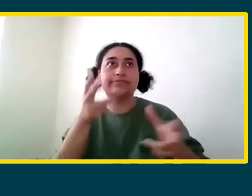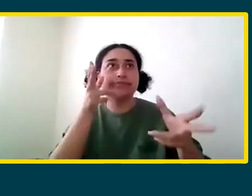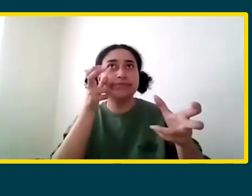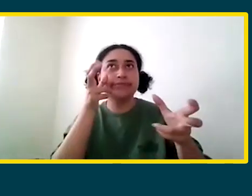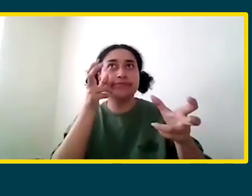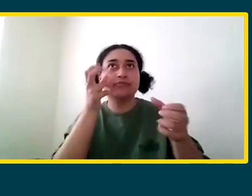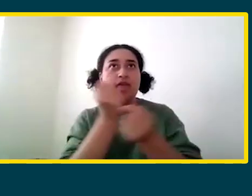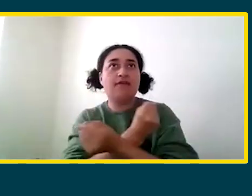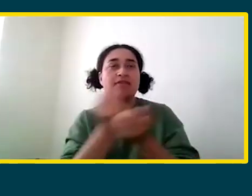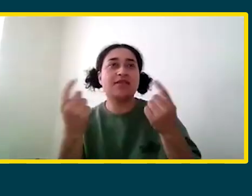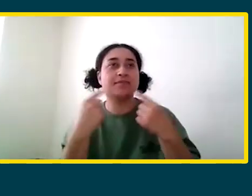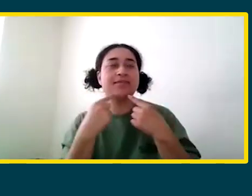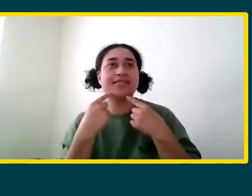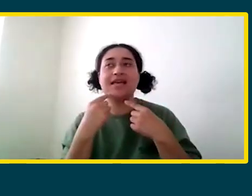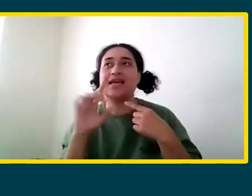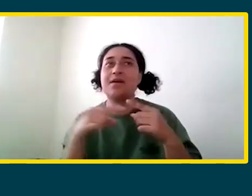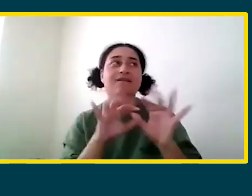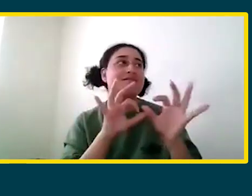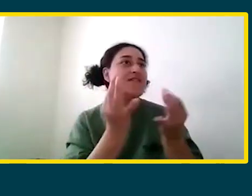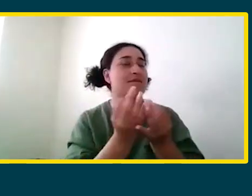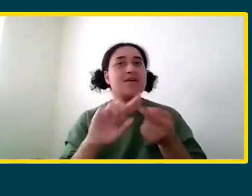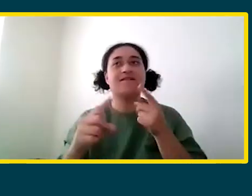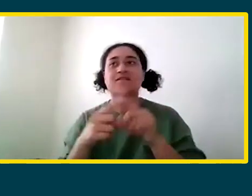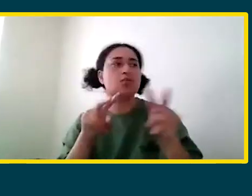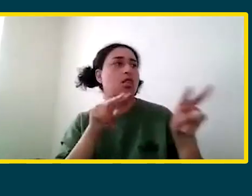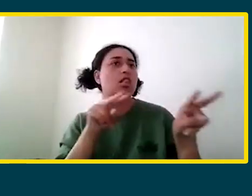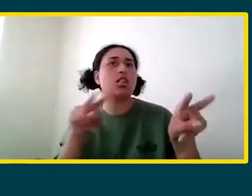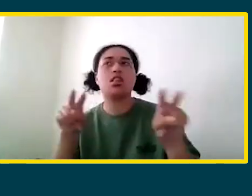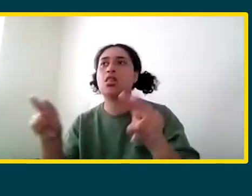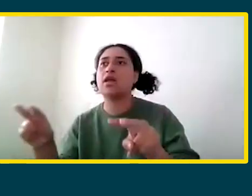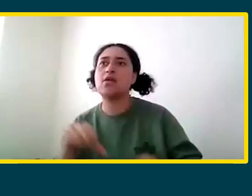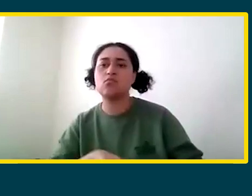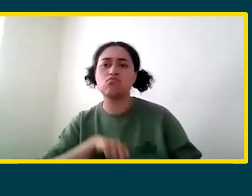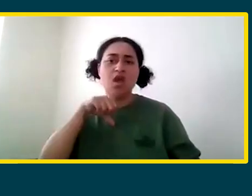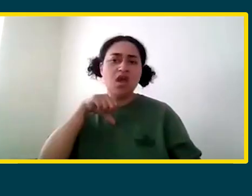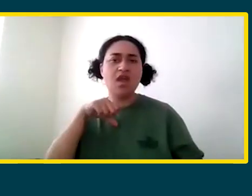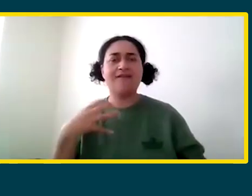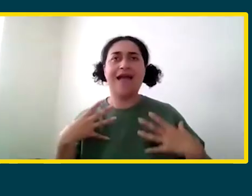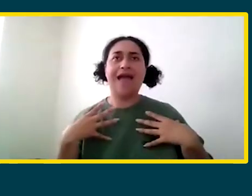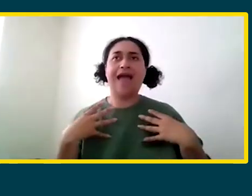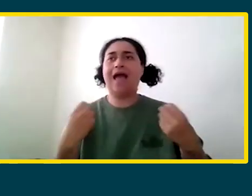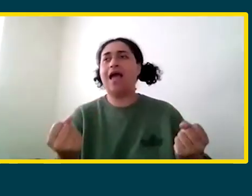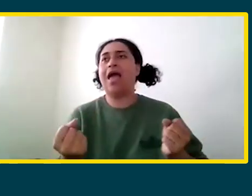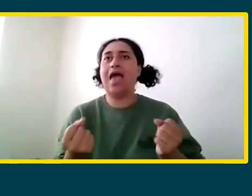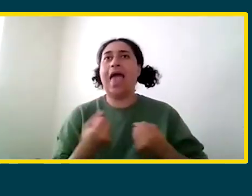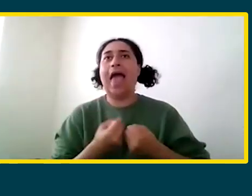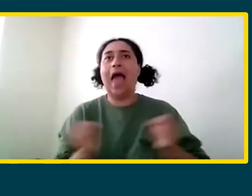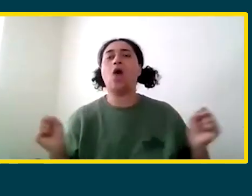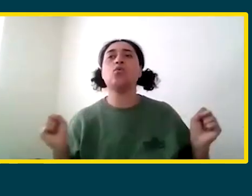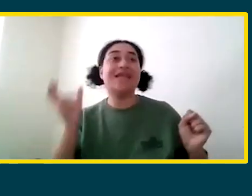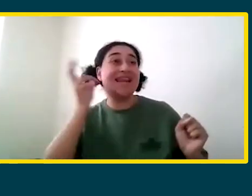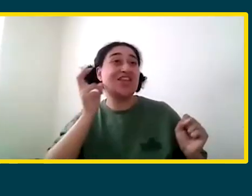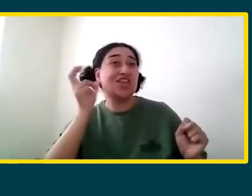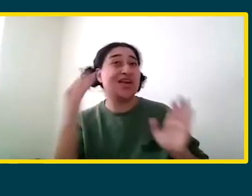seeing how, family members or friends would look at the people who were brave and out in our community and hearing what was on TV, like all